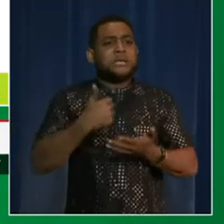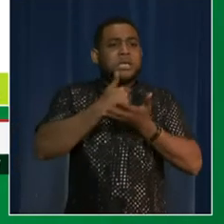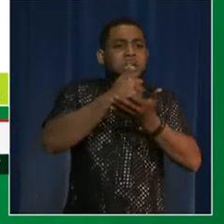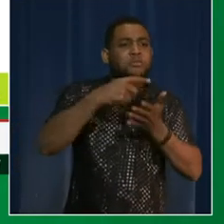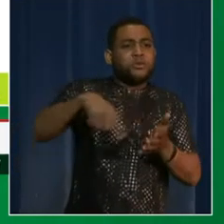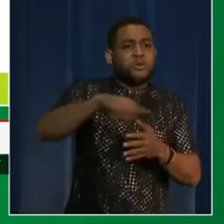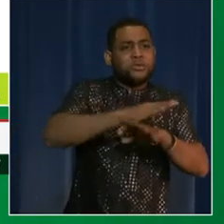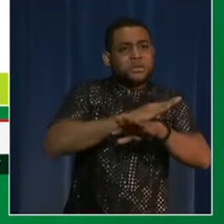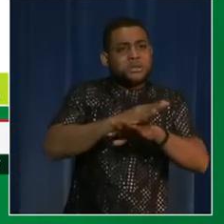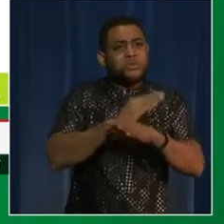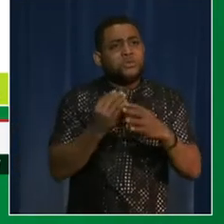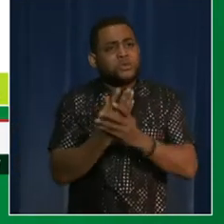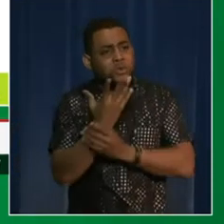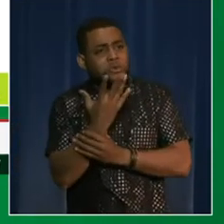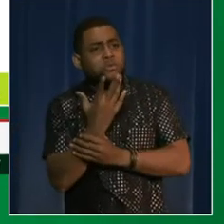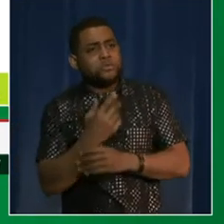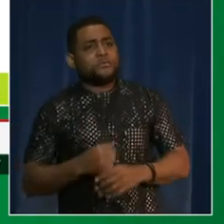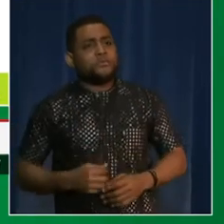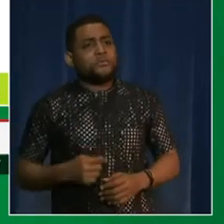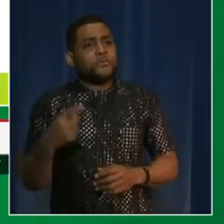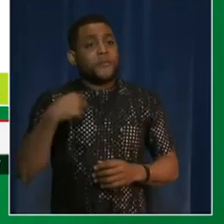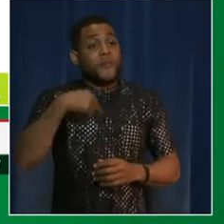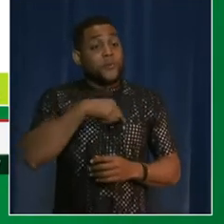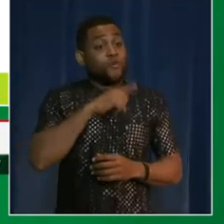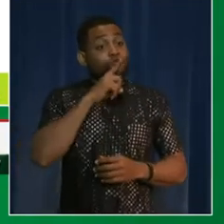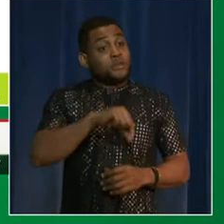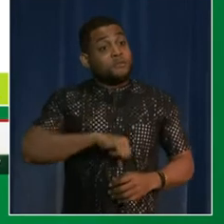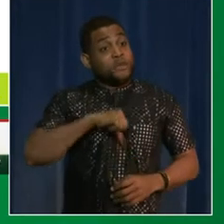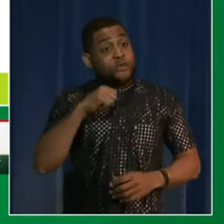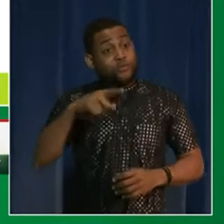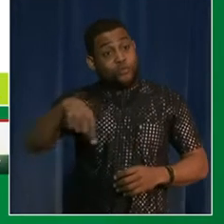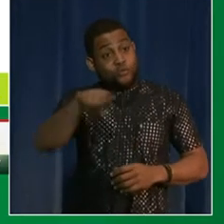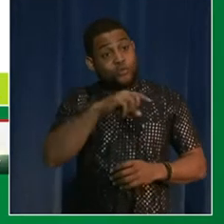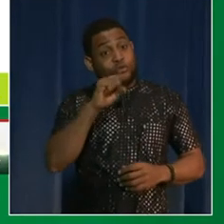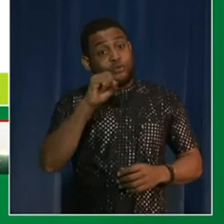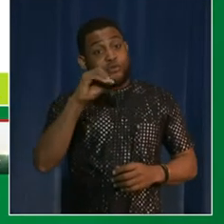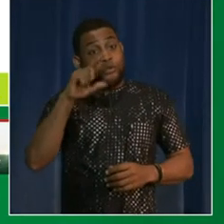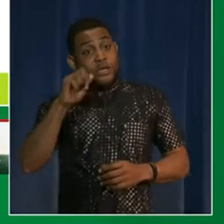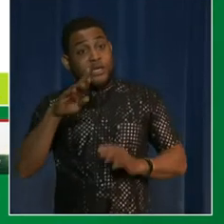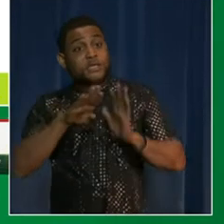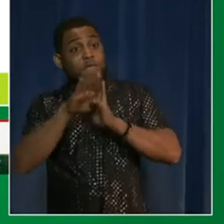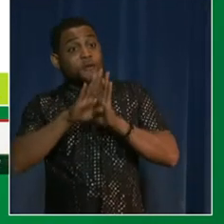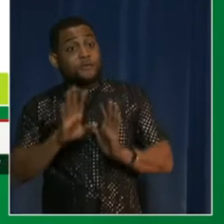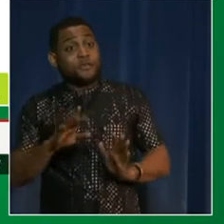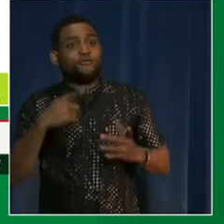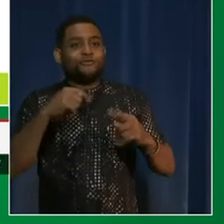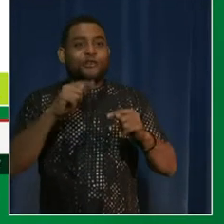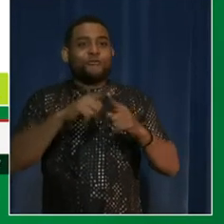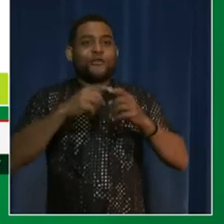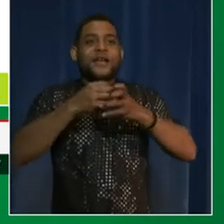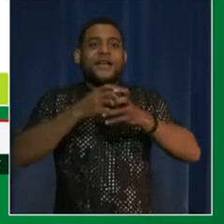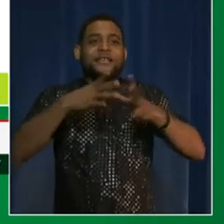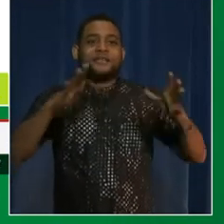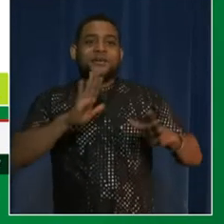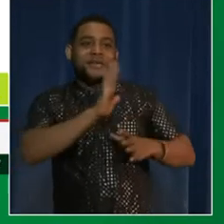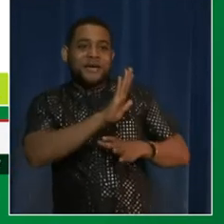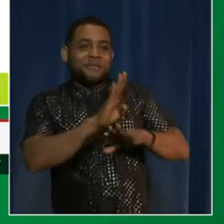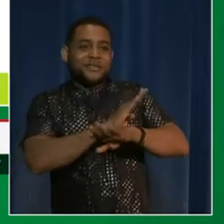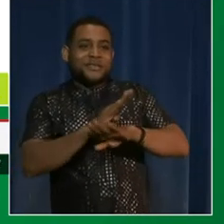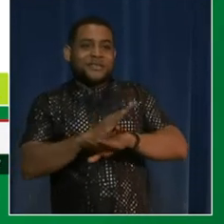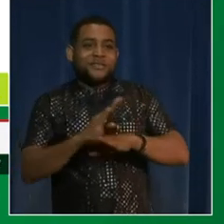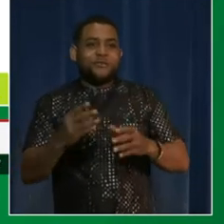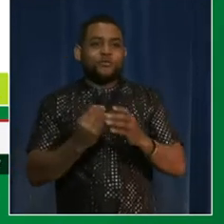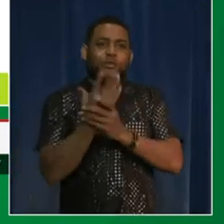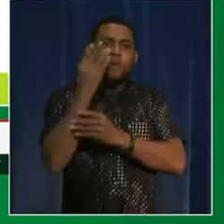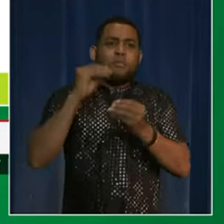really proud that the solar developers that we've partnered with were trying to expand their business, grow larger projects, and do work that they hadn't